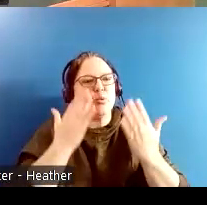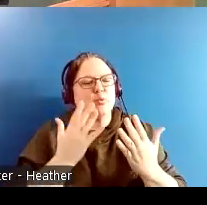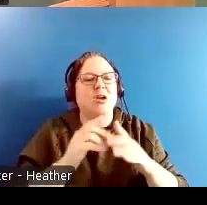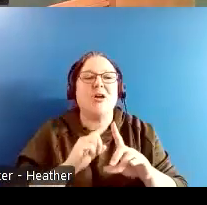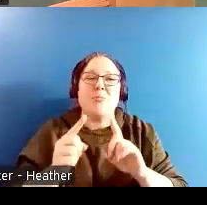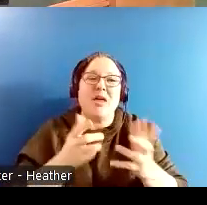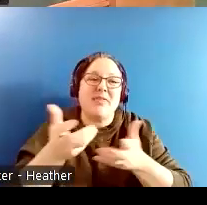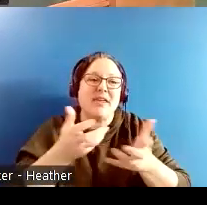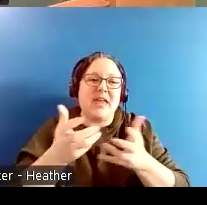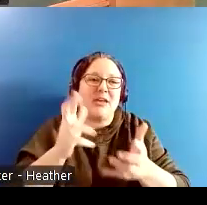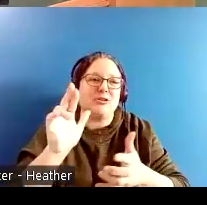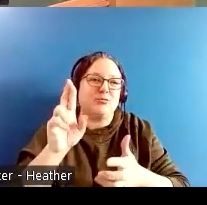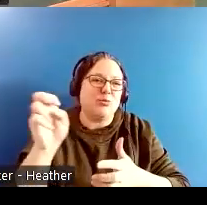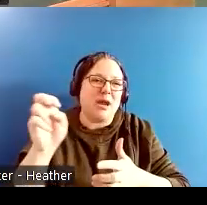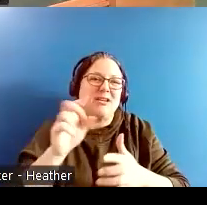are extremely low.